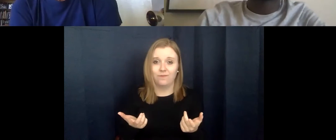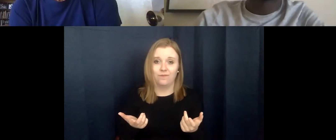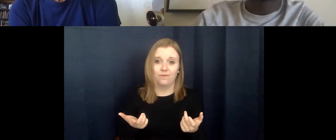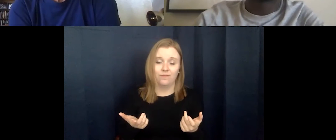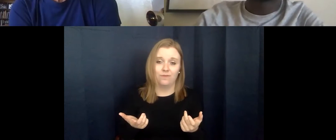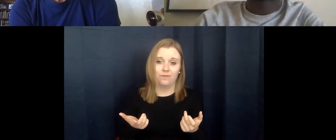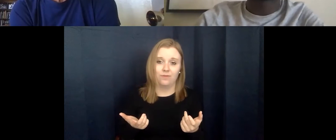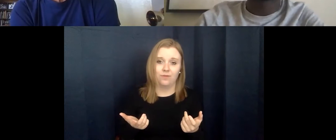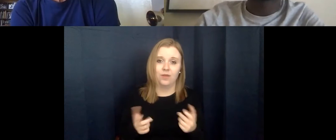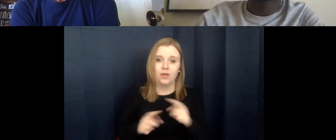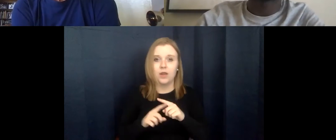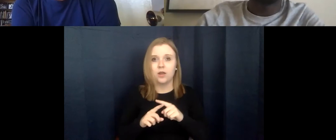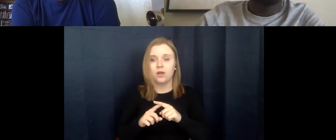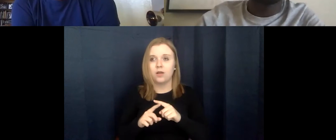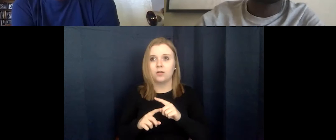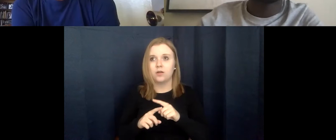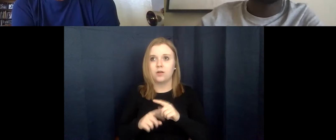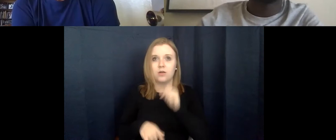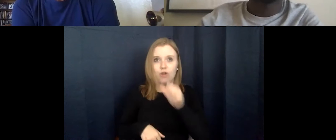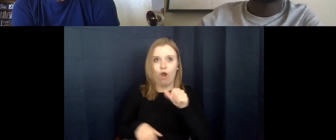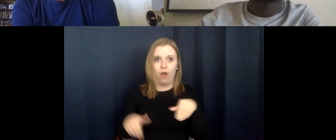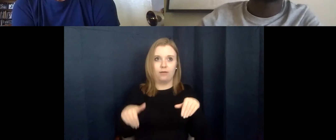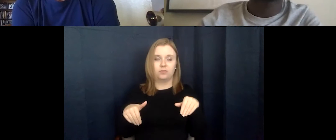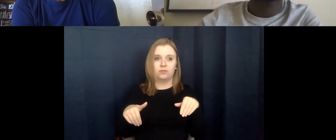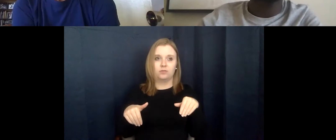not passive, not active, just is.